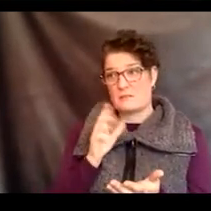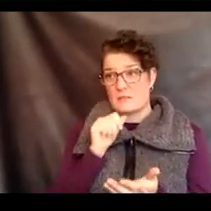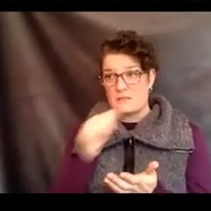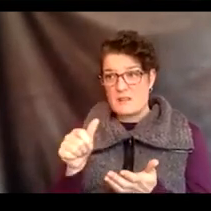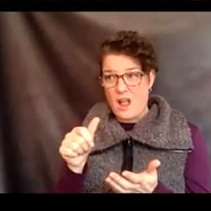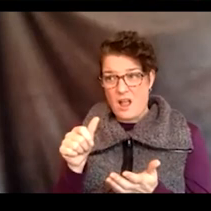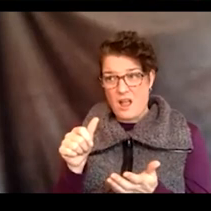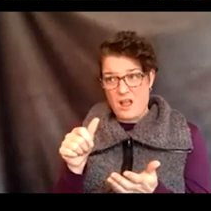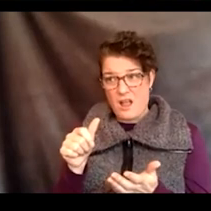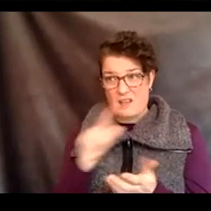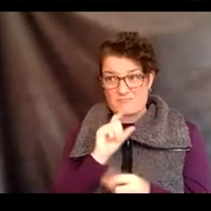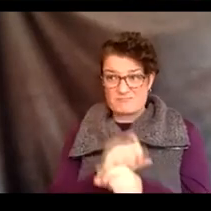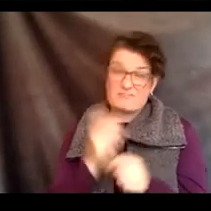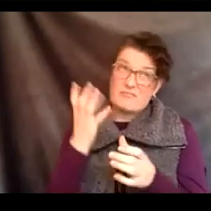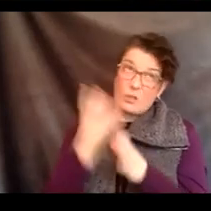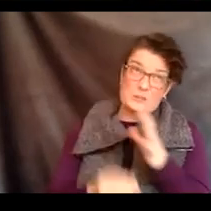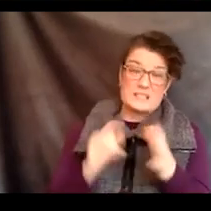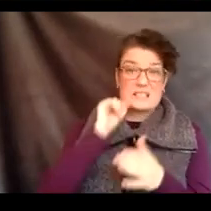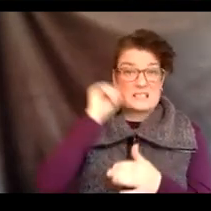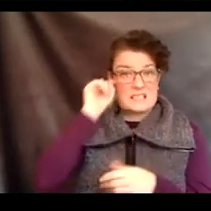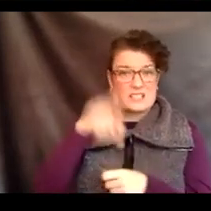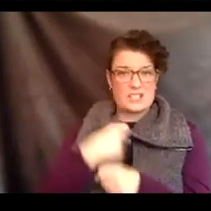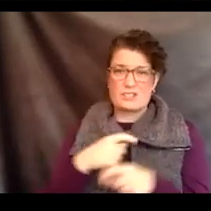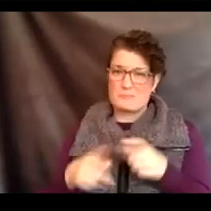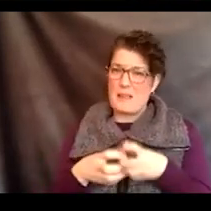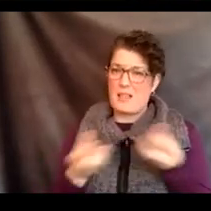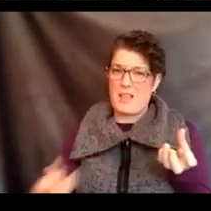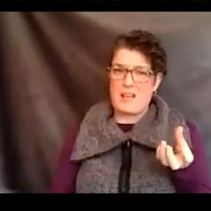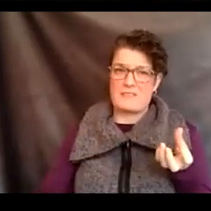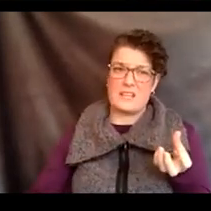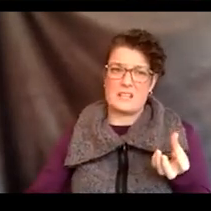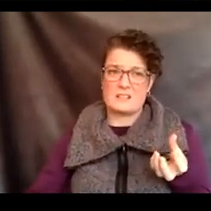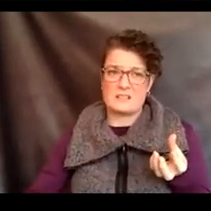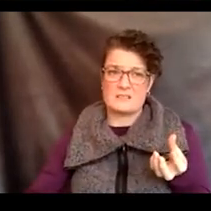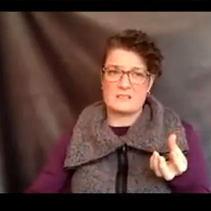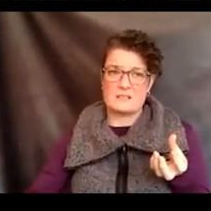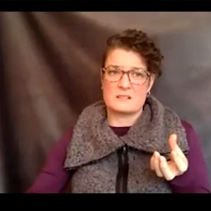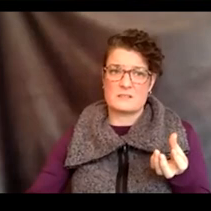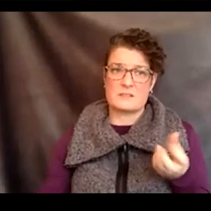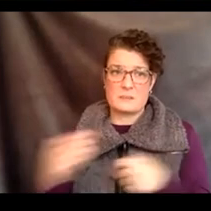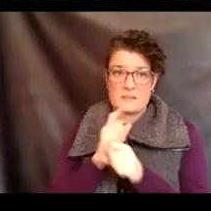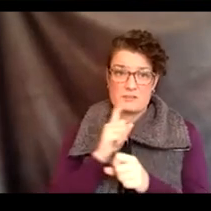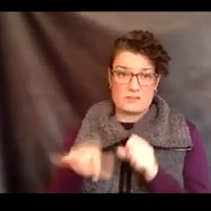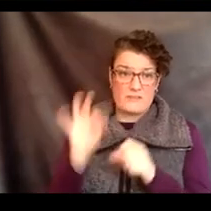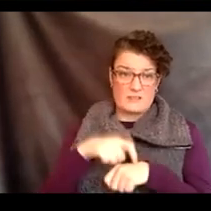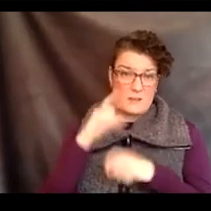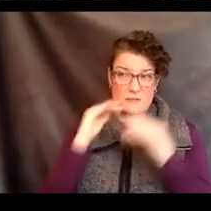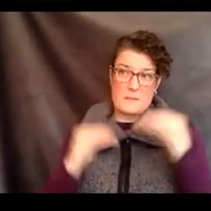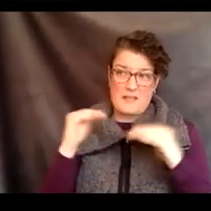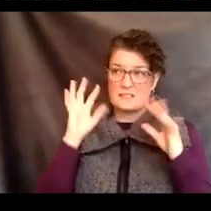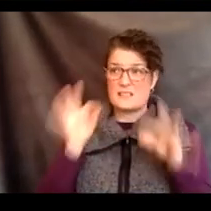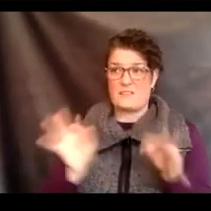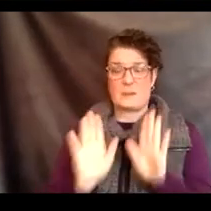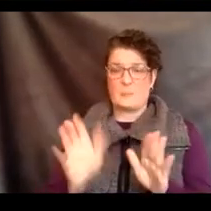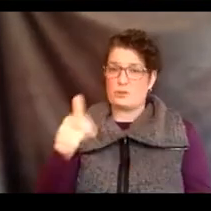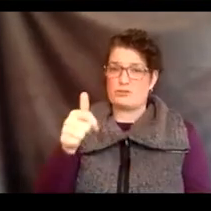completely losing their teenage years, but they're losing a lot of it. So I think that making sure you're finding time for that balance, definitely push yourself